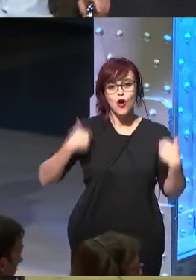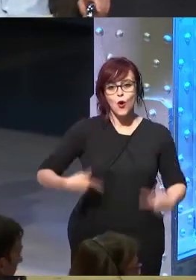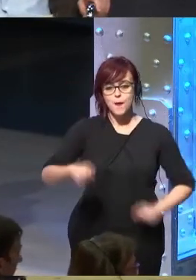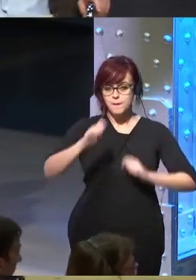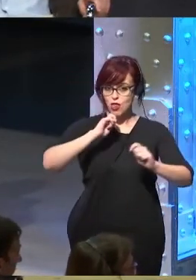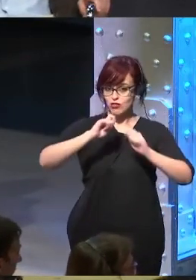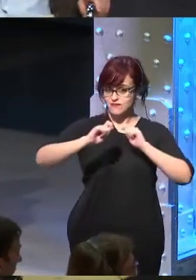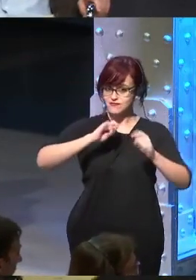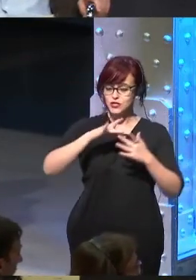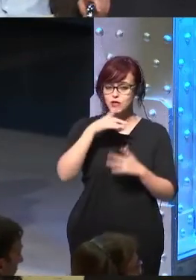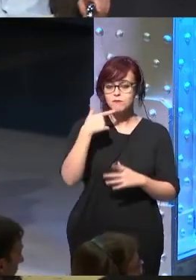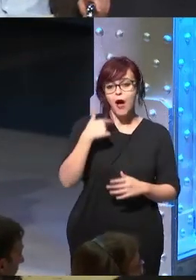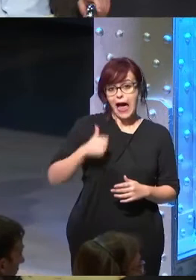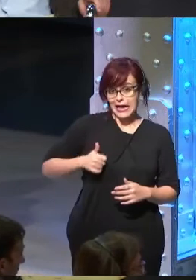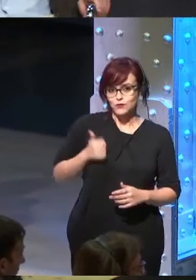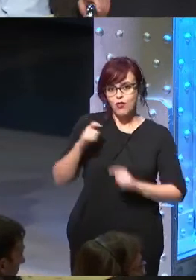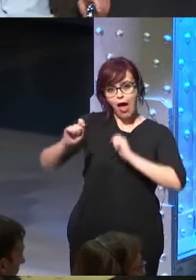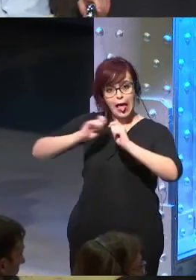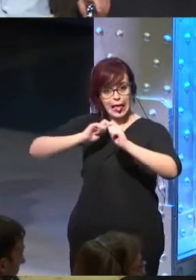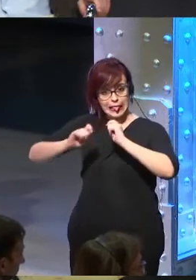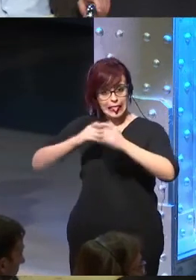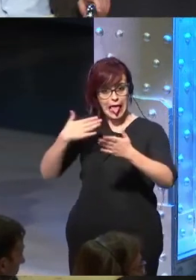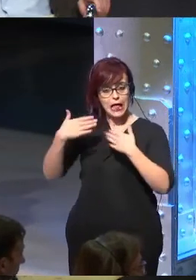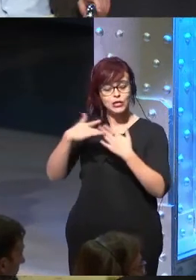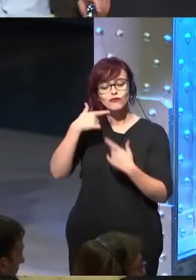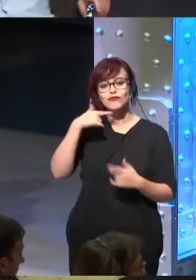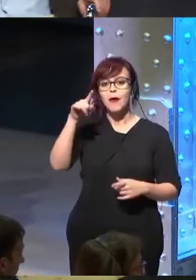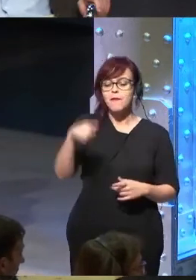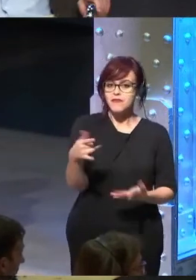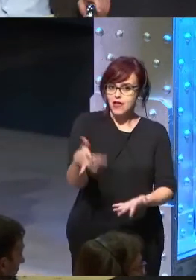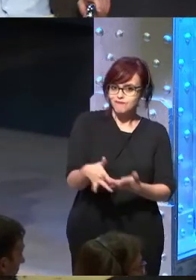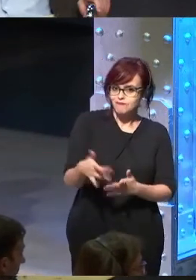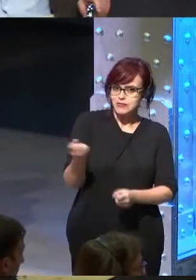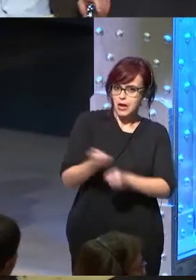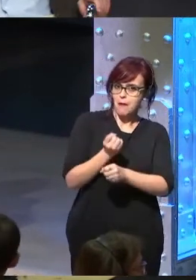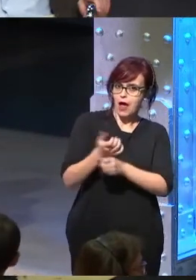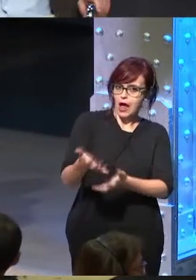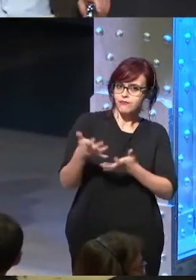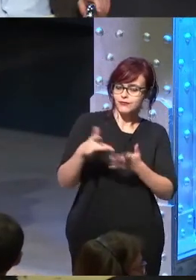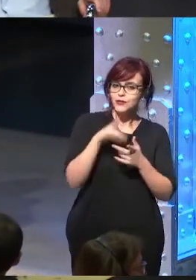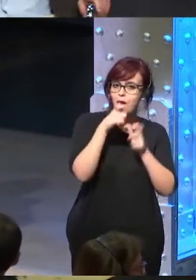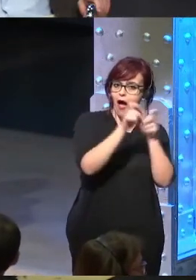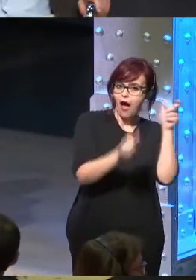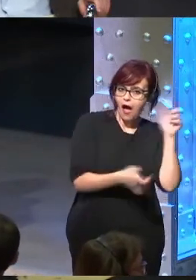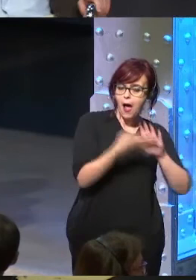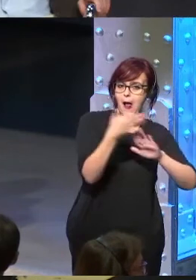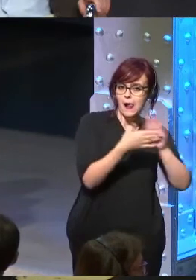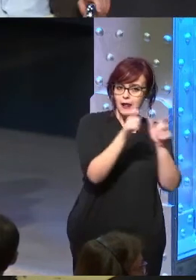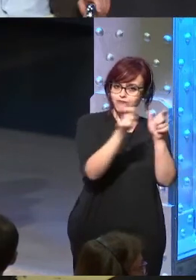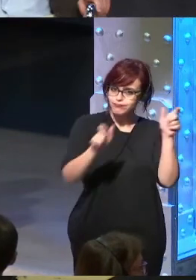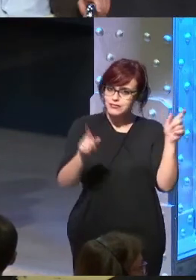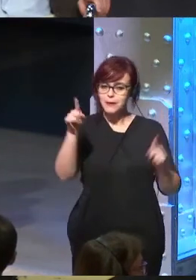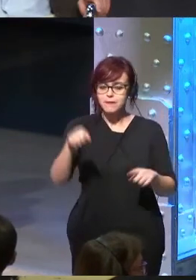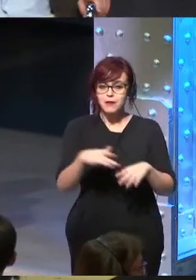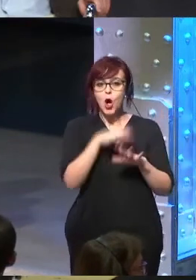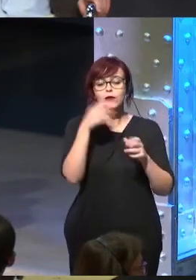interview you before, so I make my living with words and mostly with speaking in public, since I also work in the radio. And that's